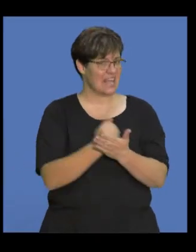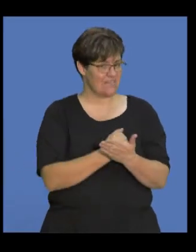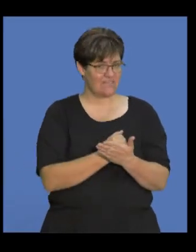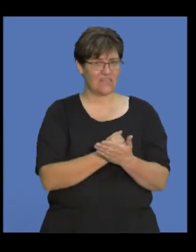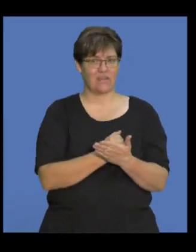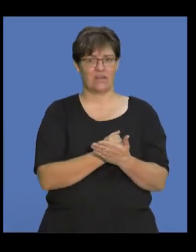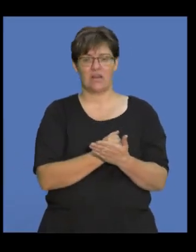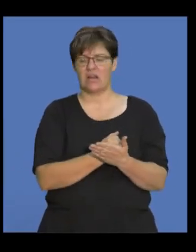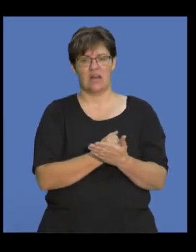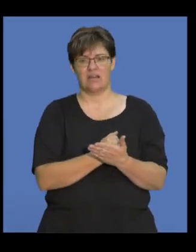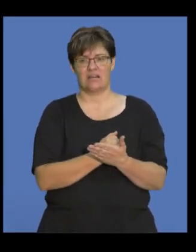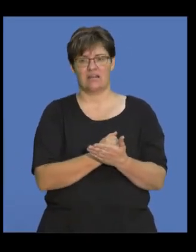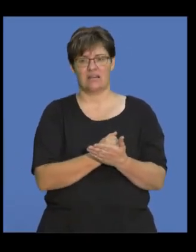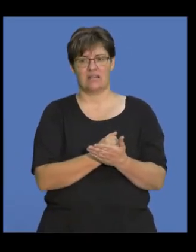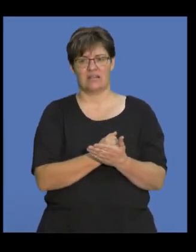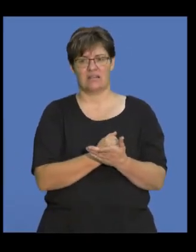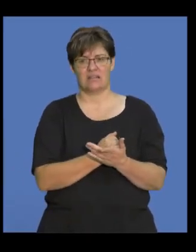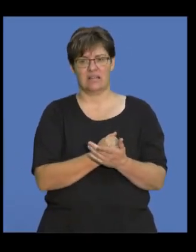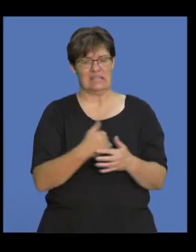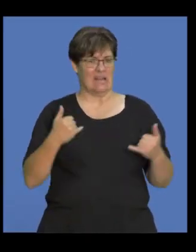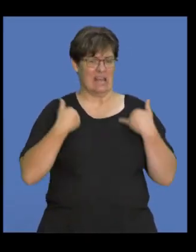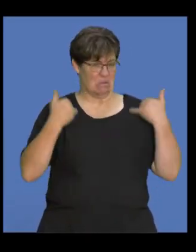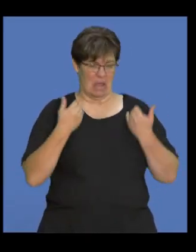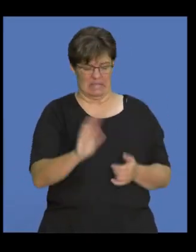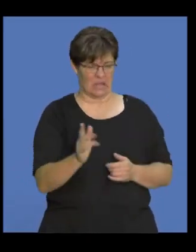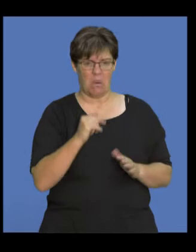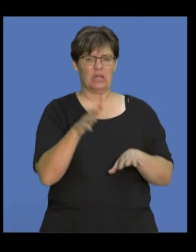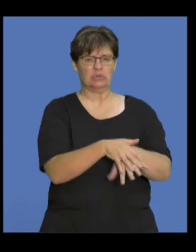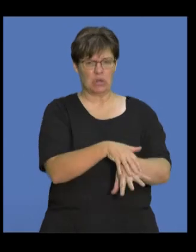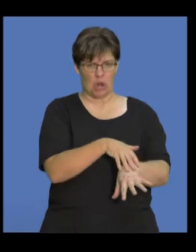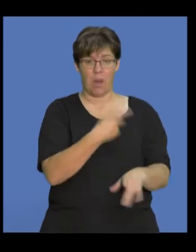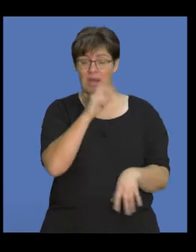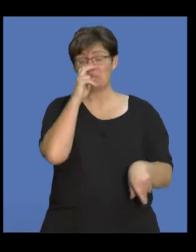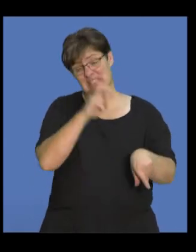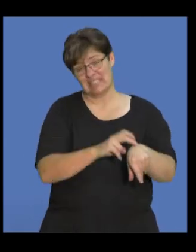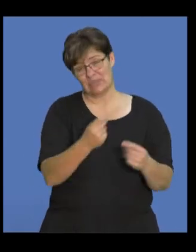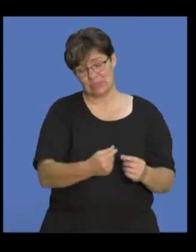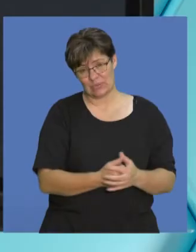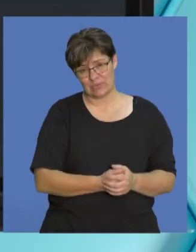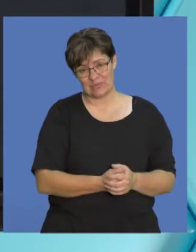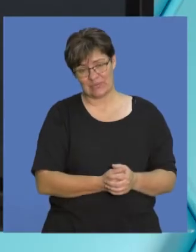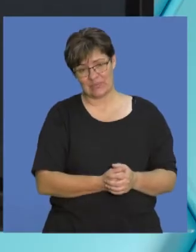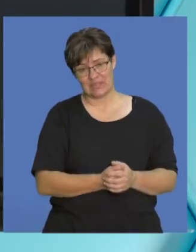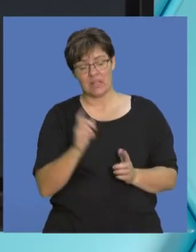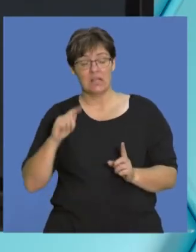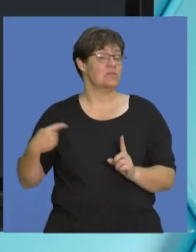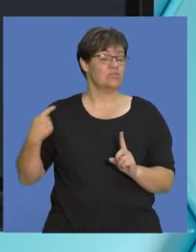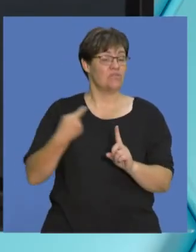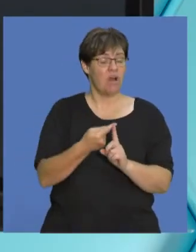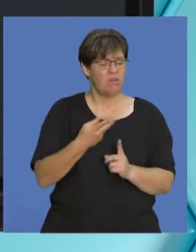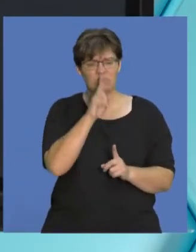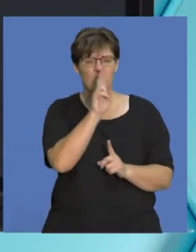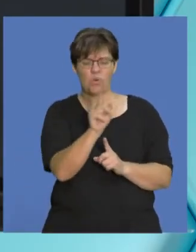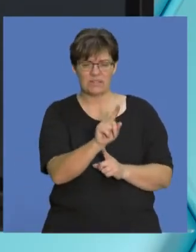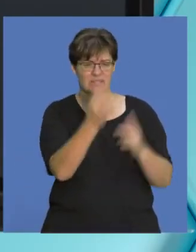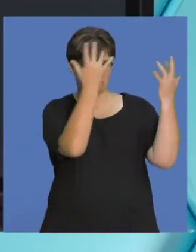not a fun thing to do, though it's very necessary. So guys, so far we've looked at how to